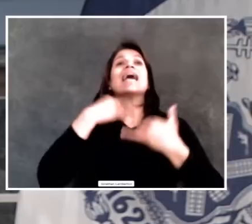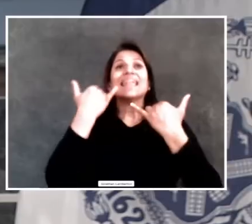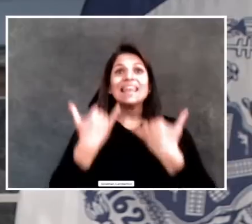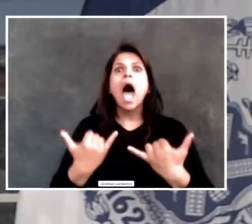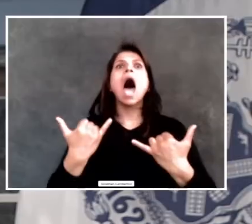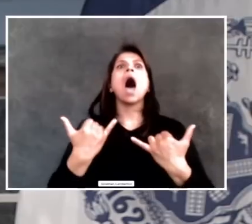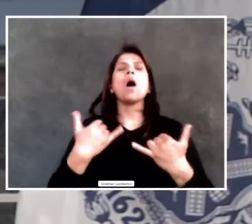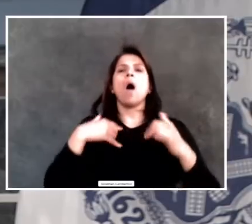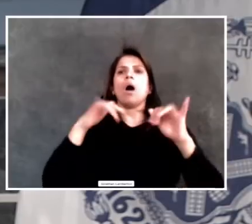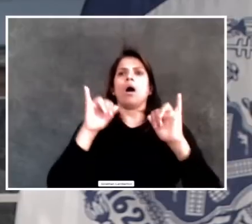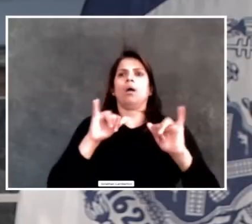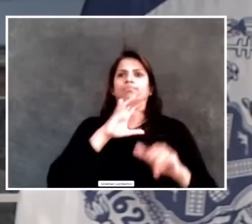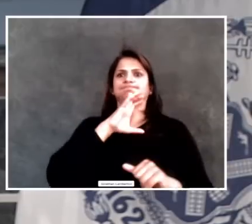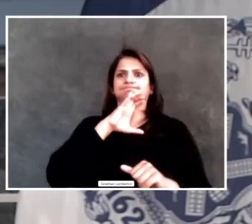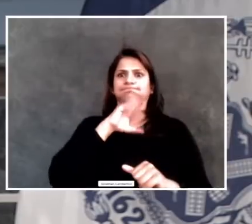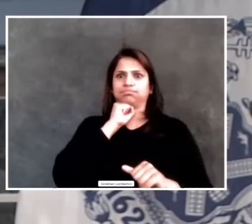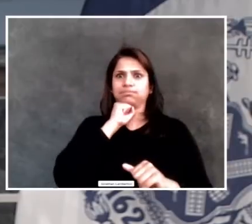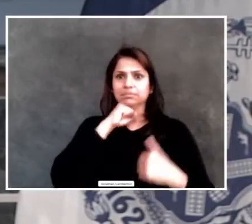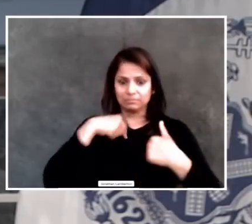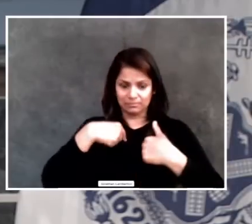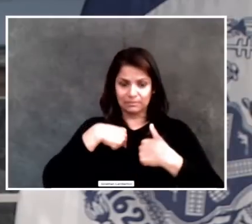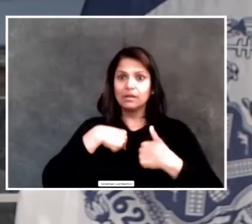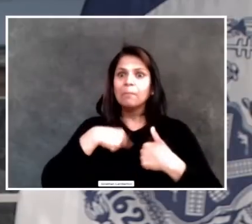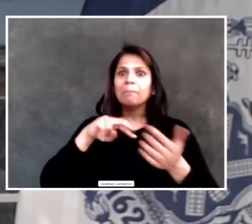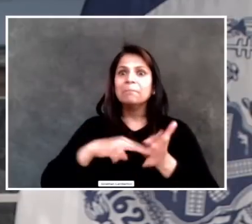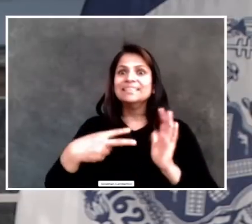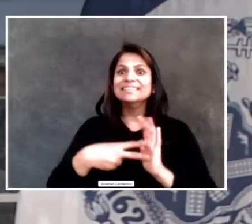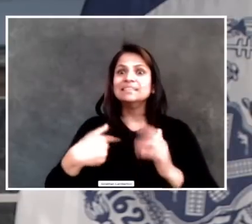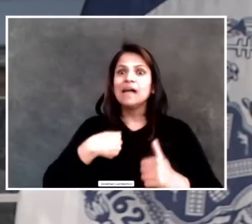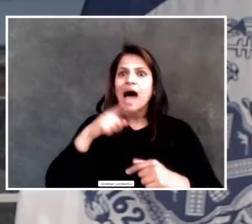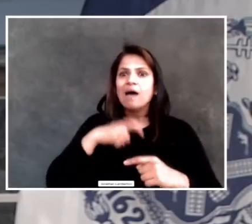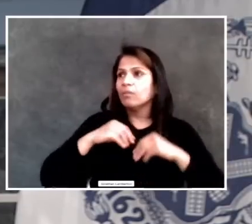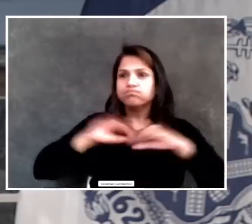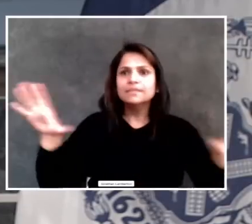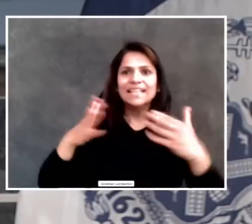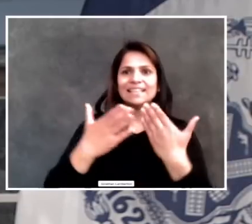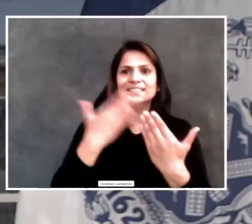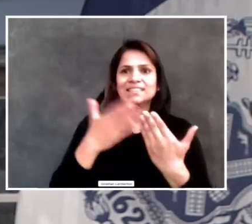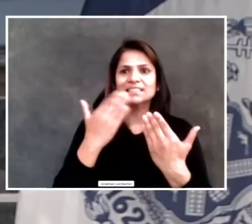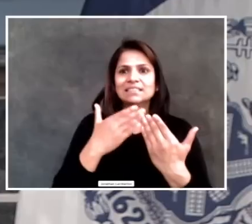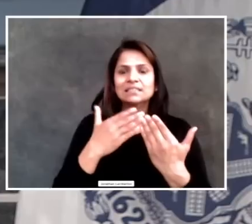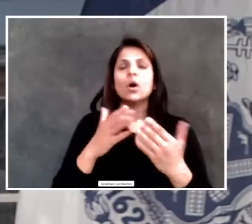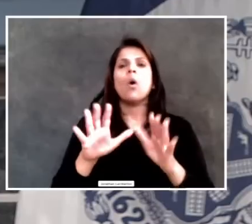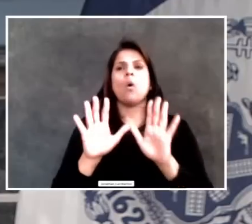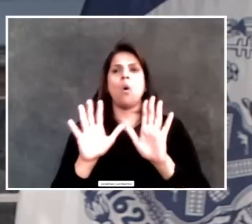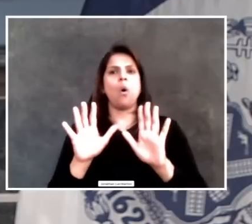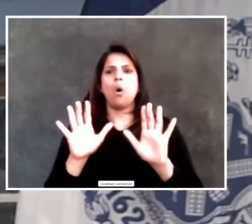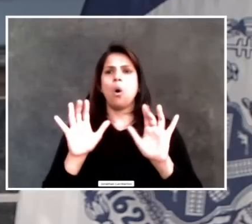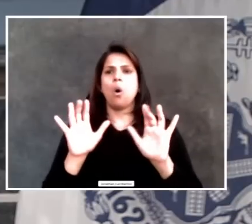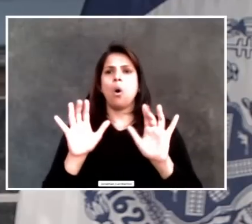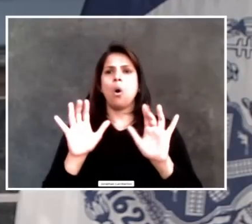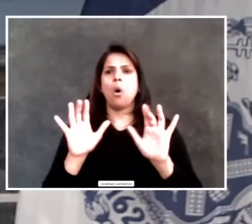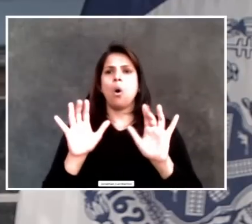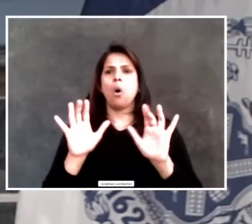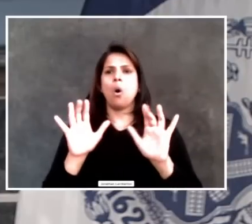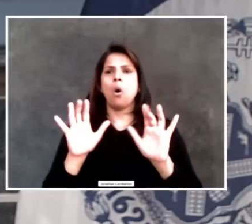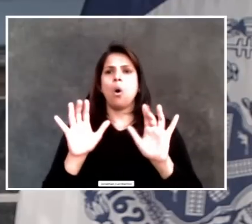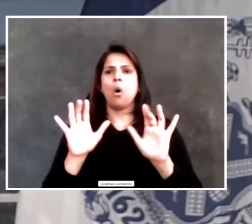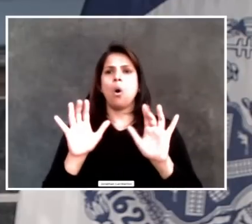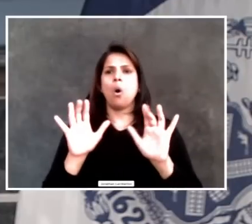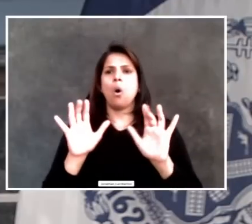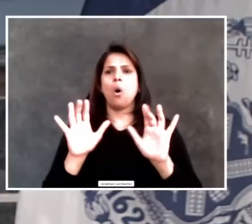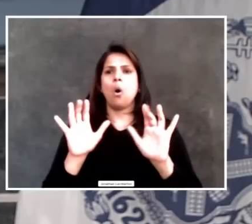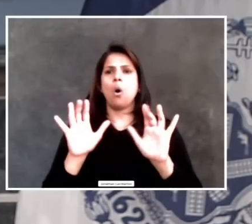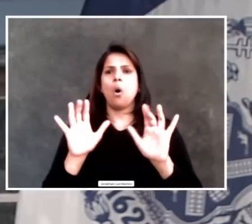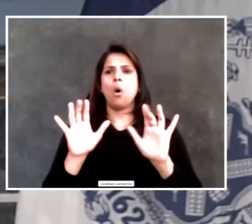have enough testing. But even that is complicated because this disease, it is, I keep saying it's a very clever disease. It